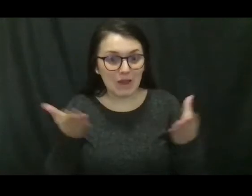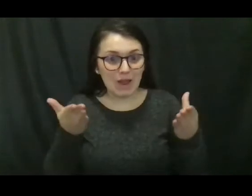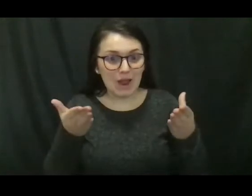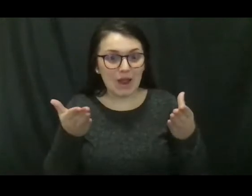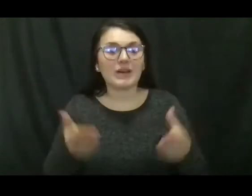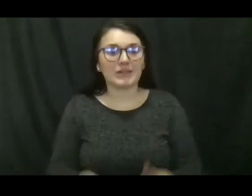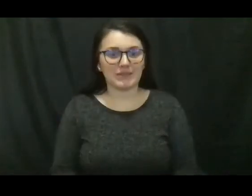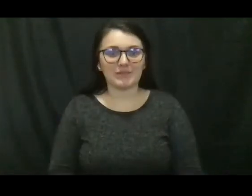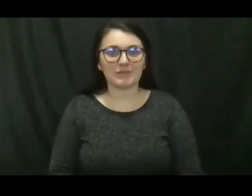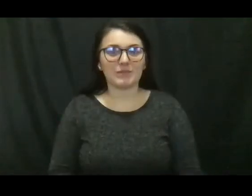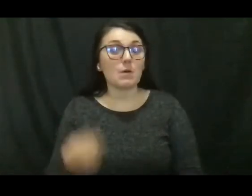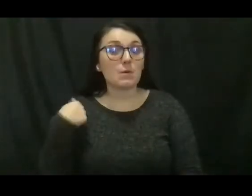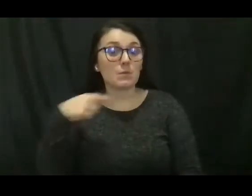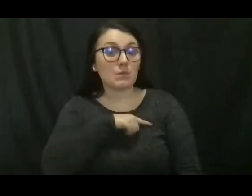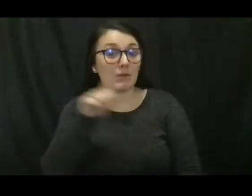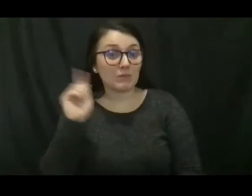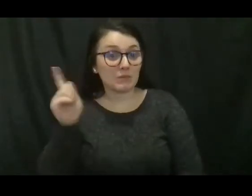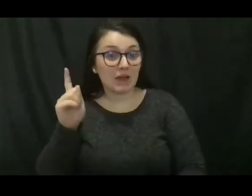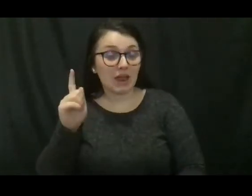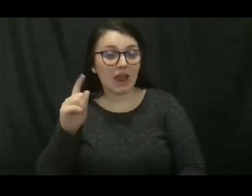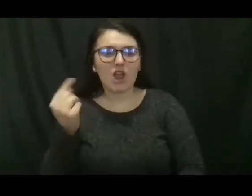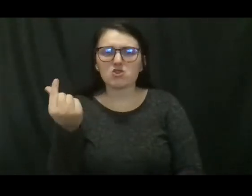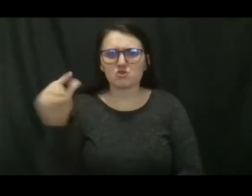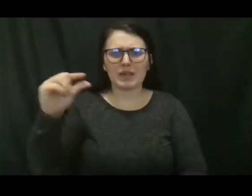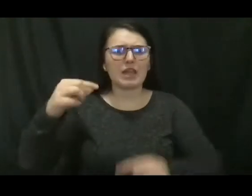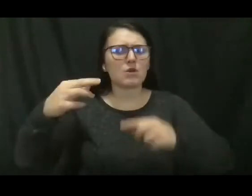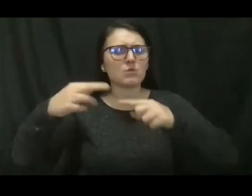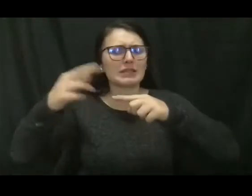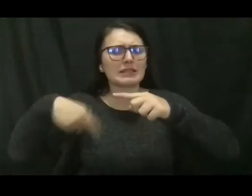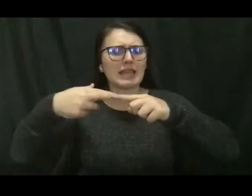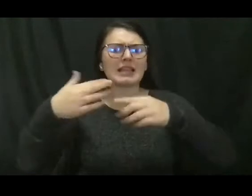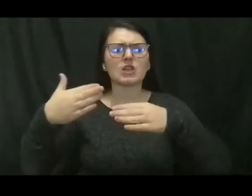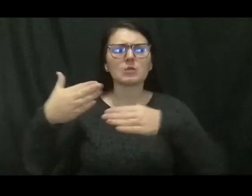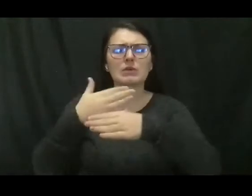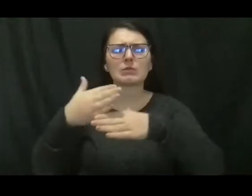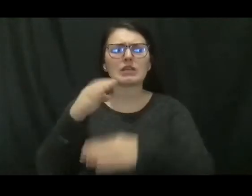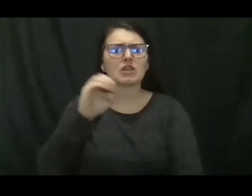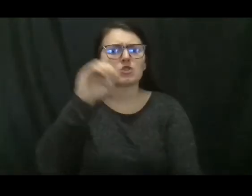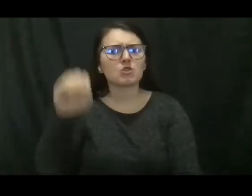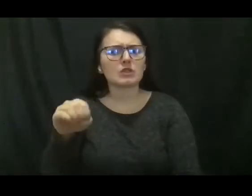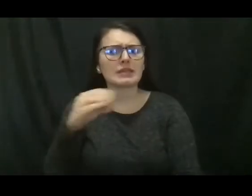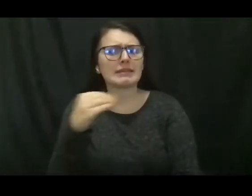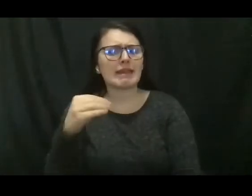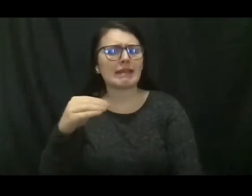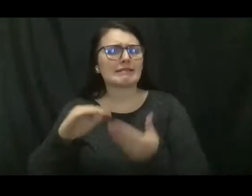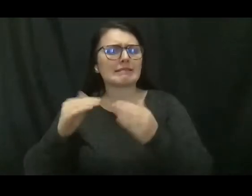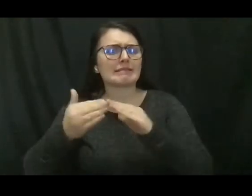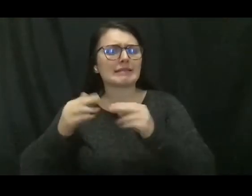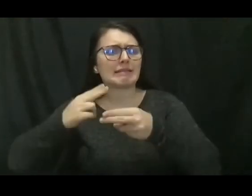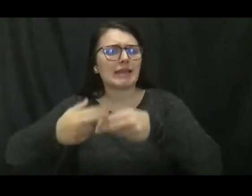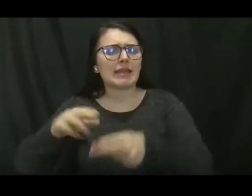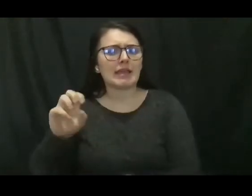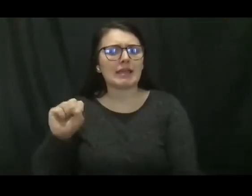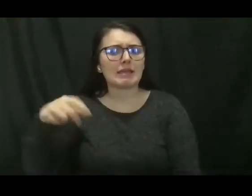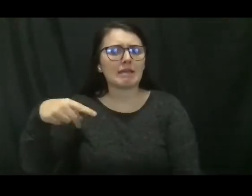today. Ring Recycling is over in Eugene, kind of right in between Eugene and Springfield. And I'm here with